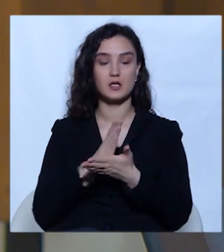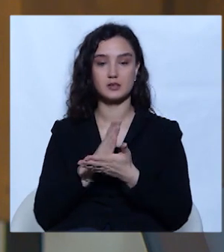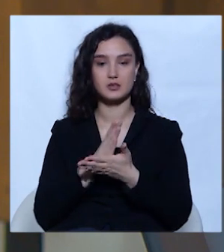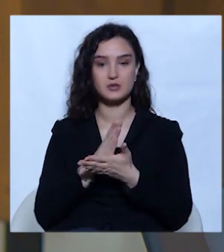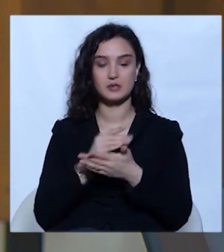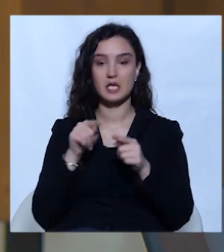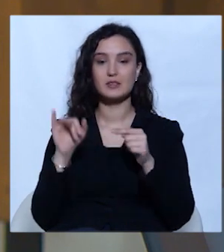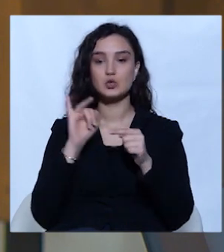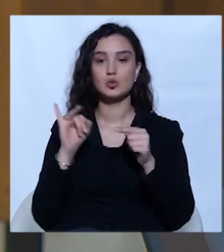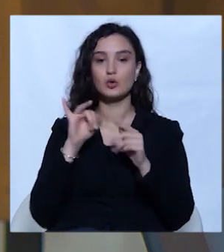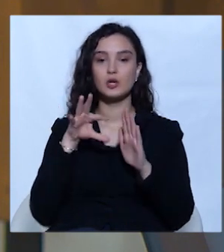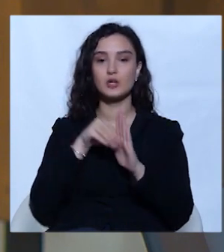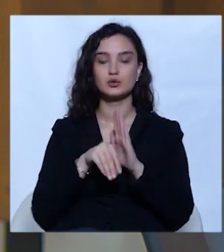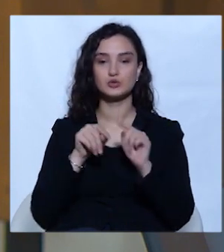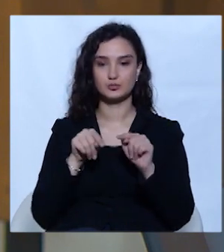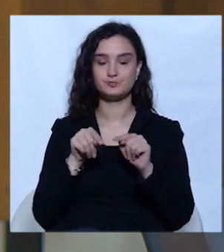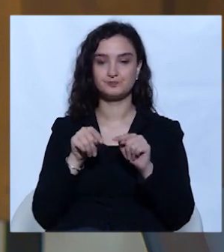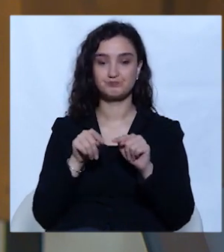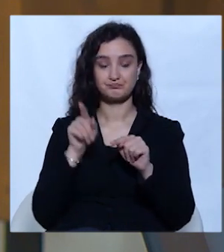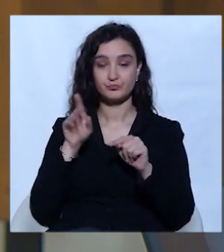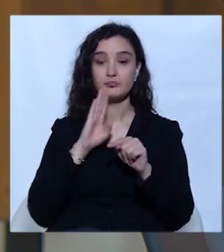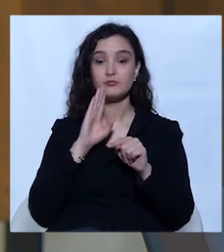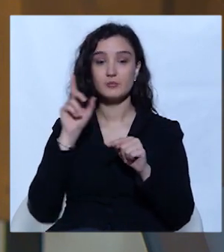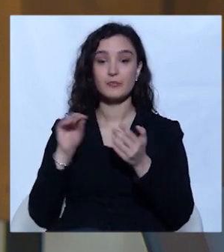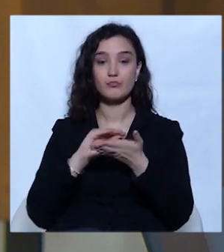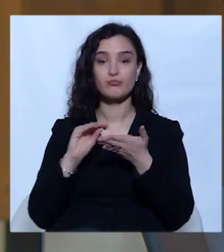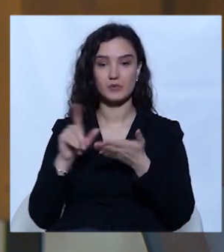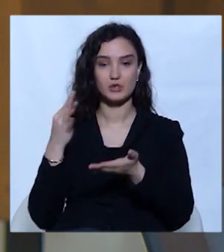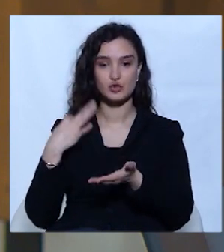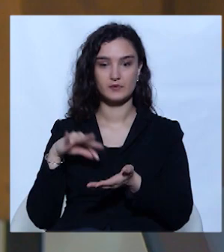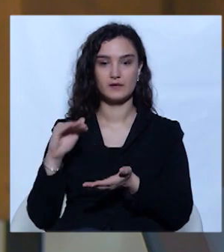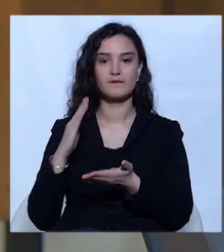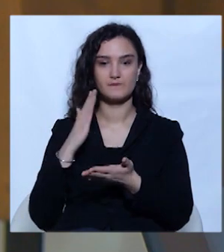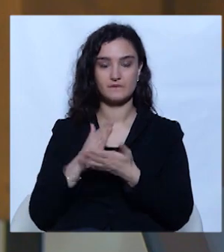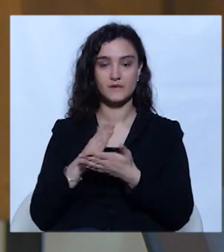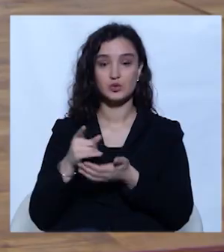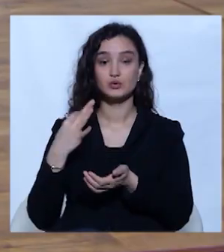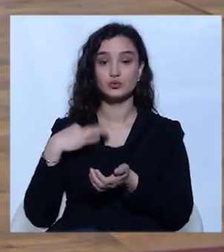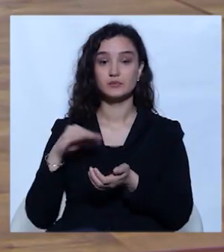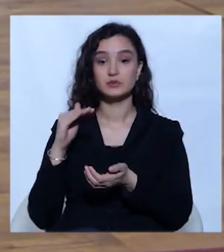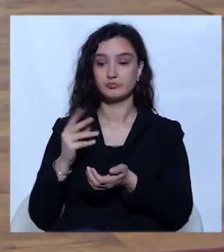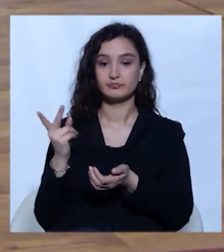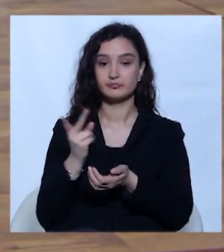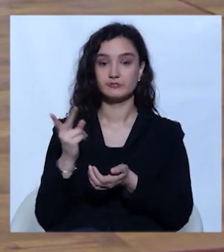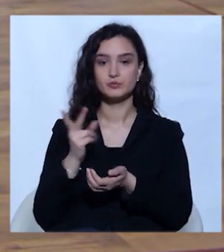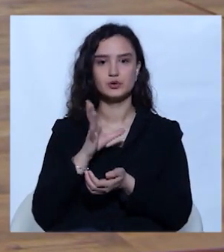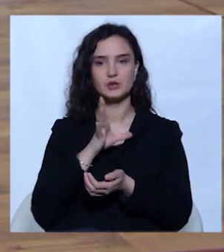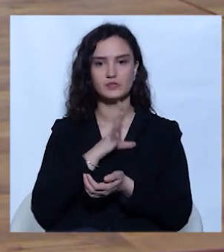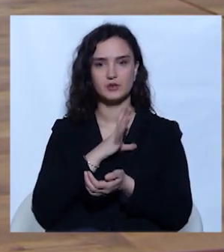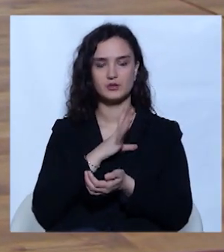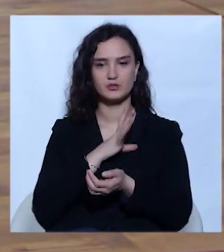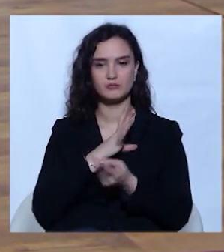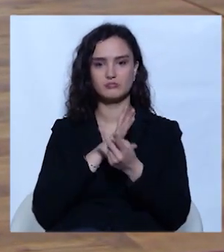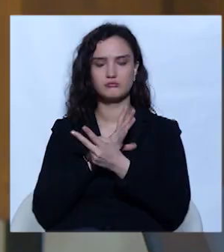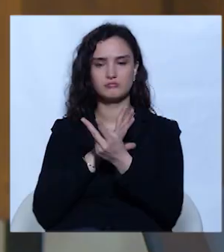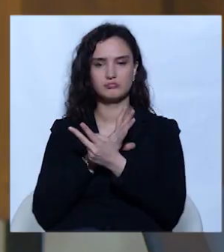brought this story out from her. She has a son, and the son and her were somewhere where they